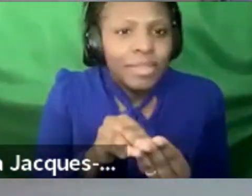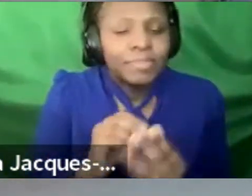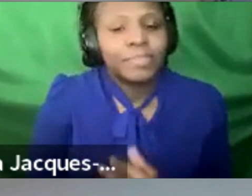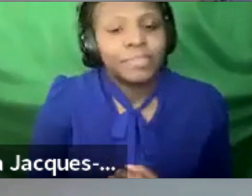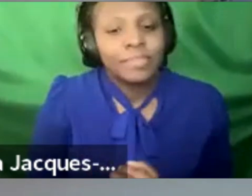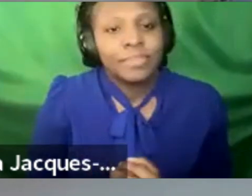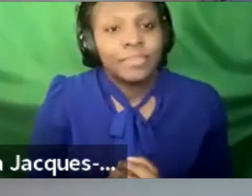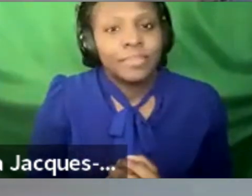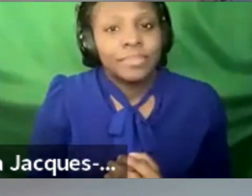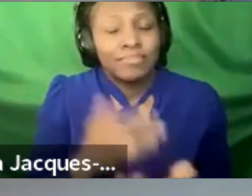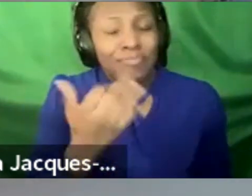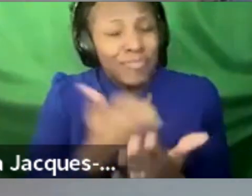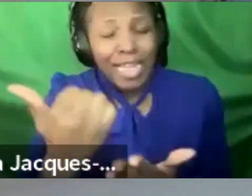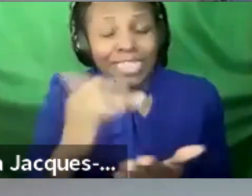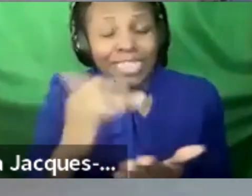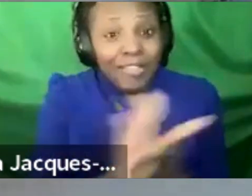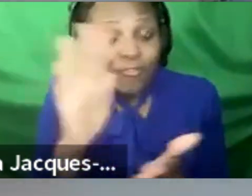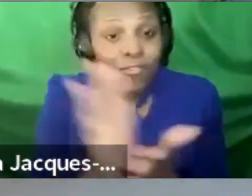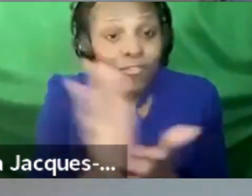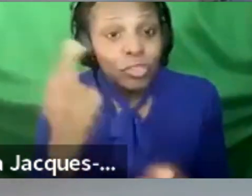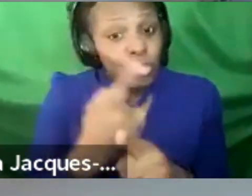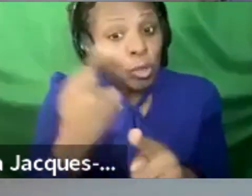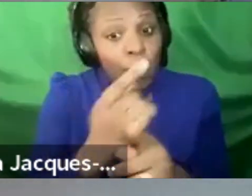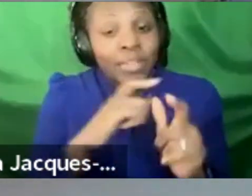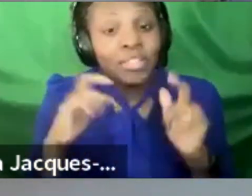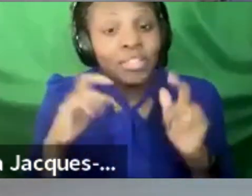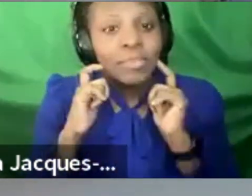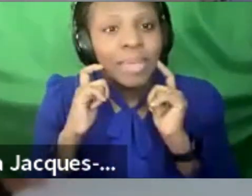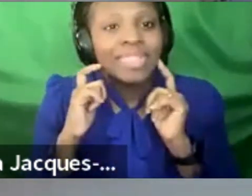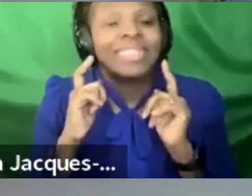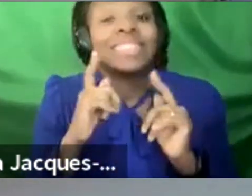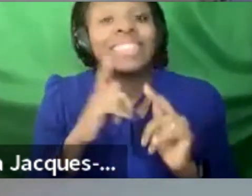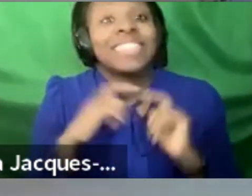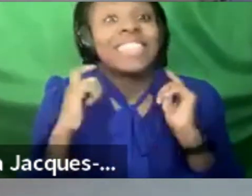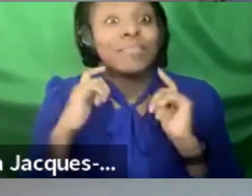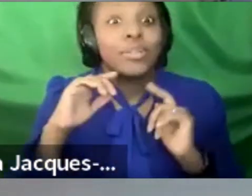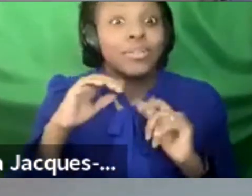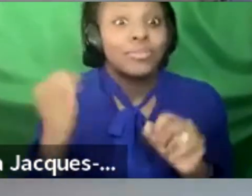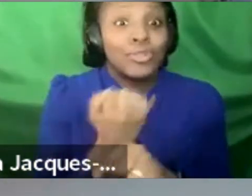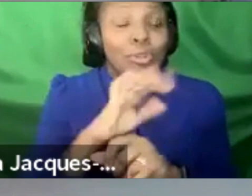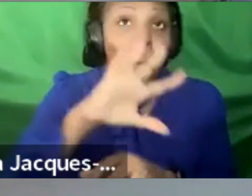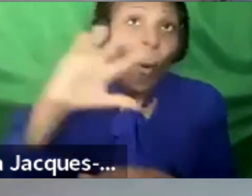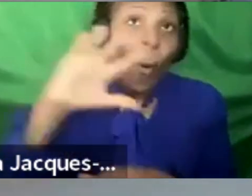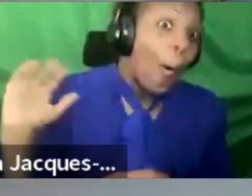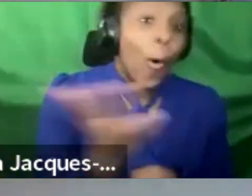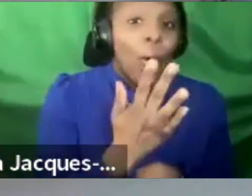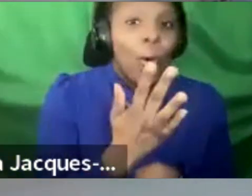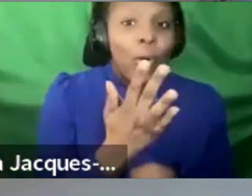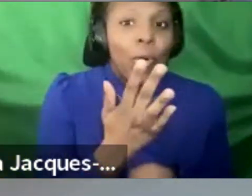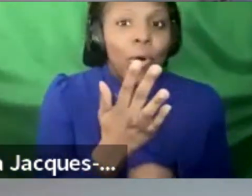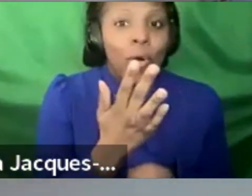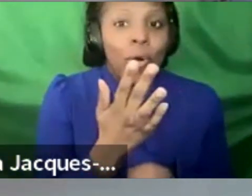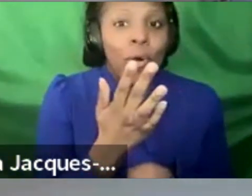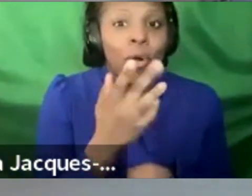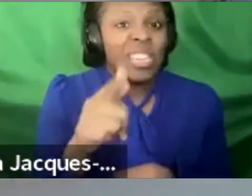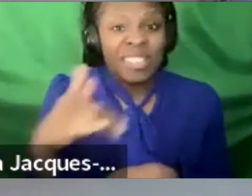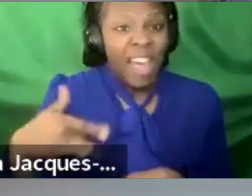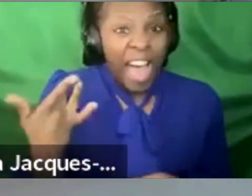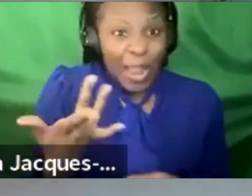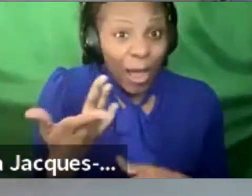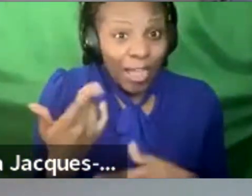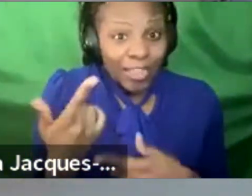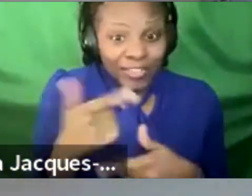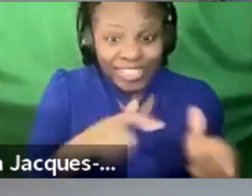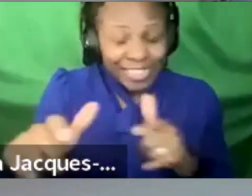it's great fun to talk about bit of Shakespeare today, because Shakespeare has managed to do all of it, right, without even having to bother to be alive